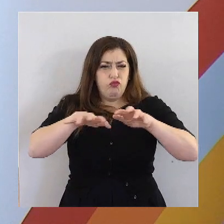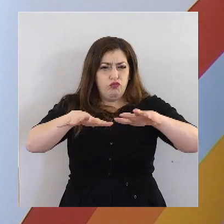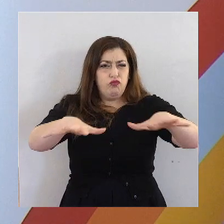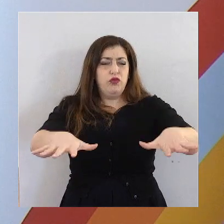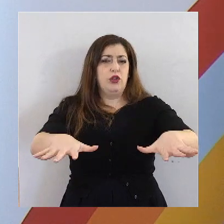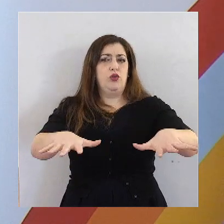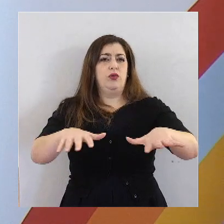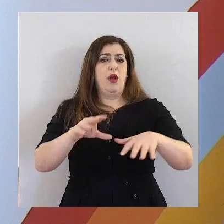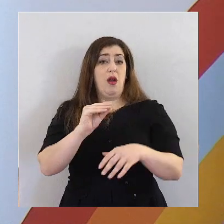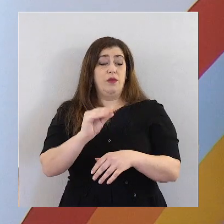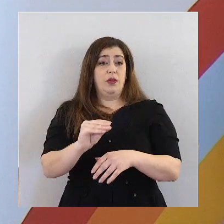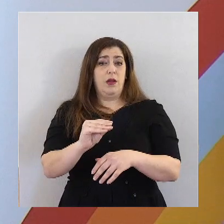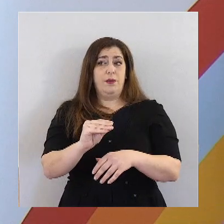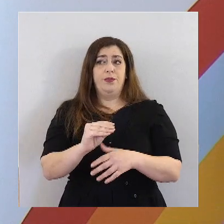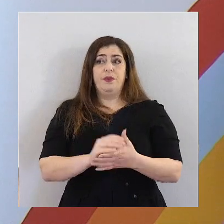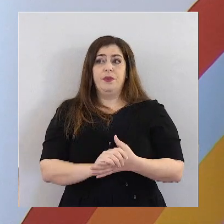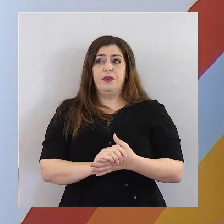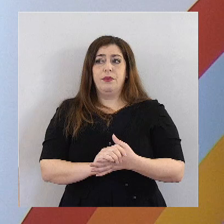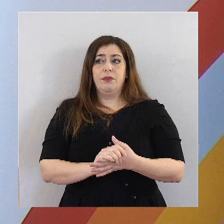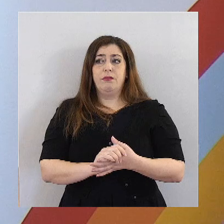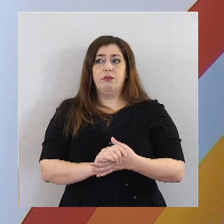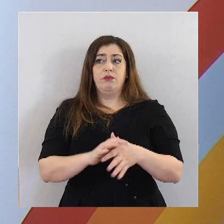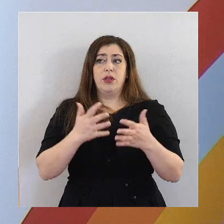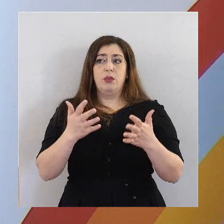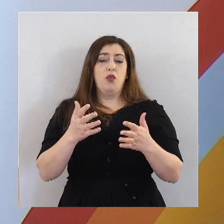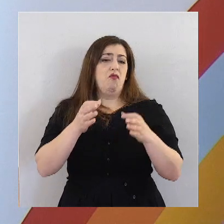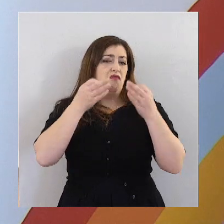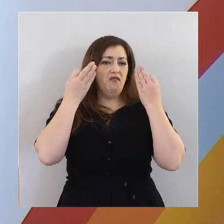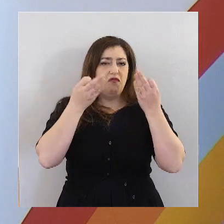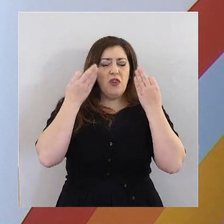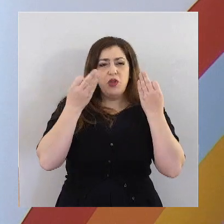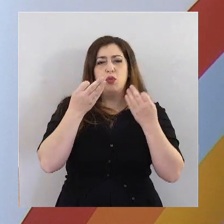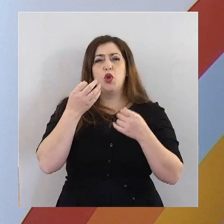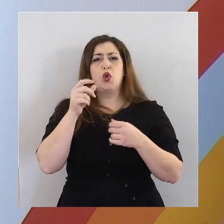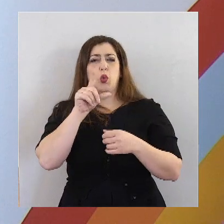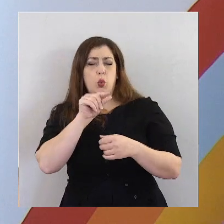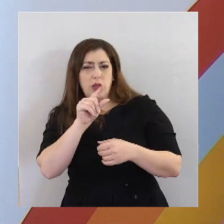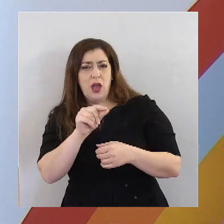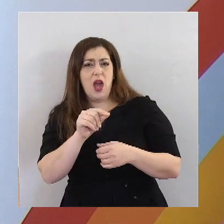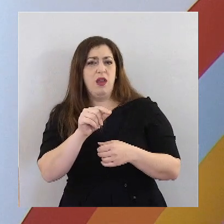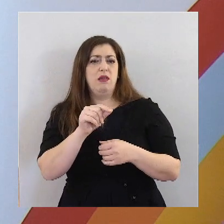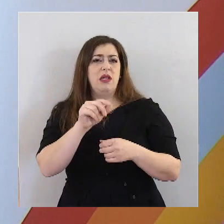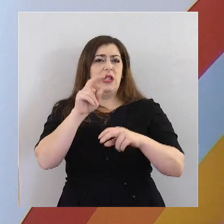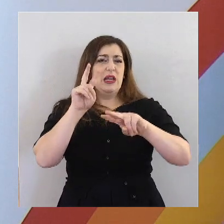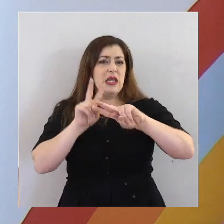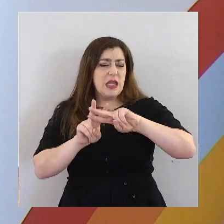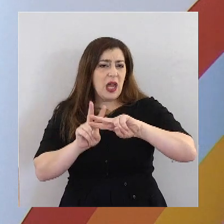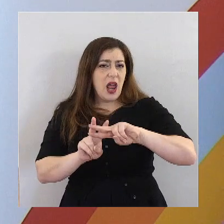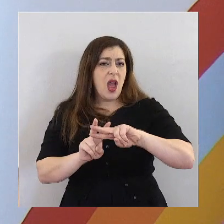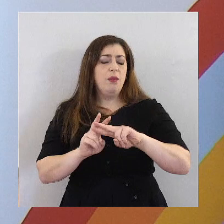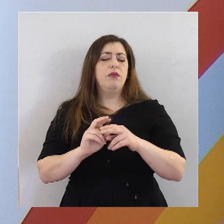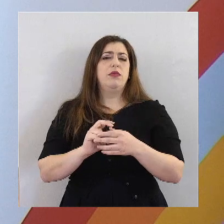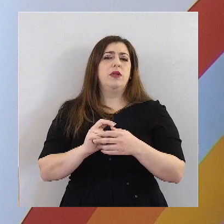media platforms, including Grindr, Facebook, Twitter, and Instagram between